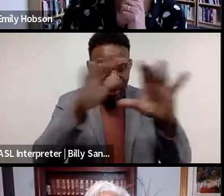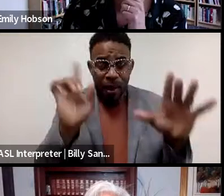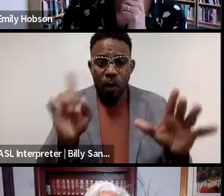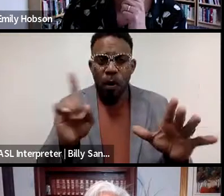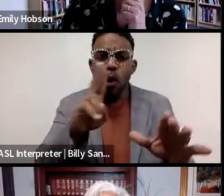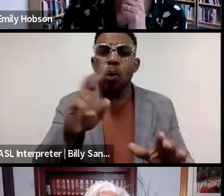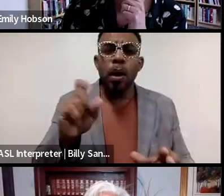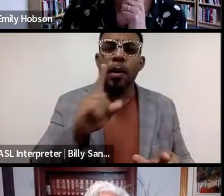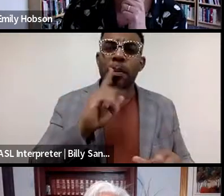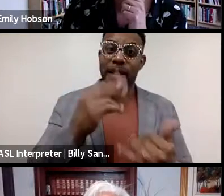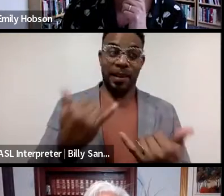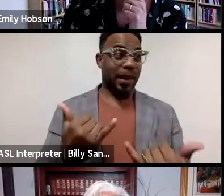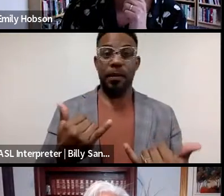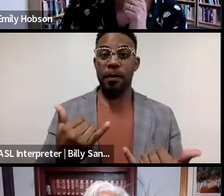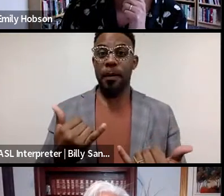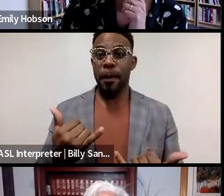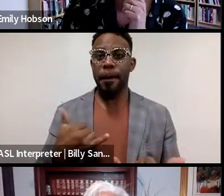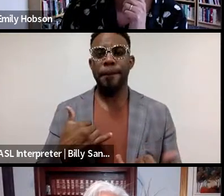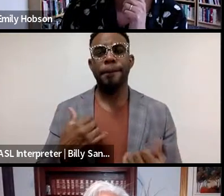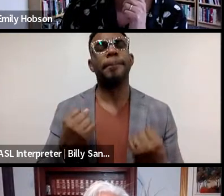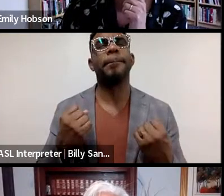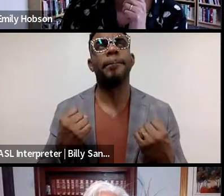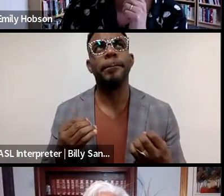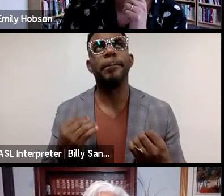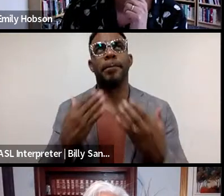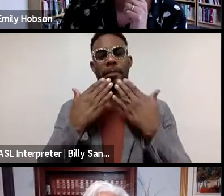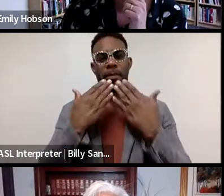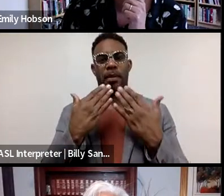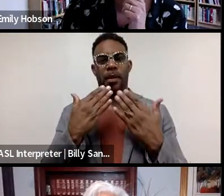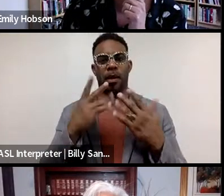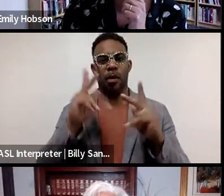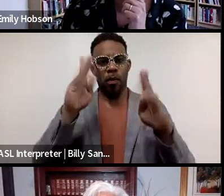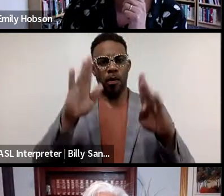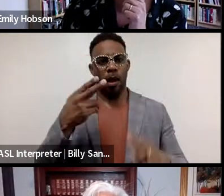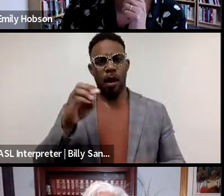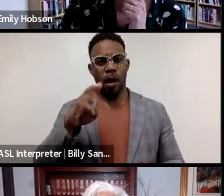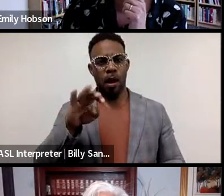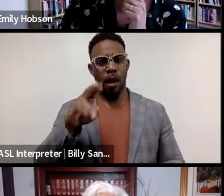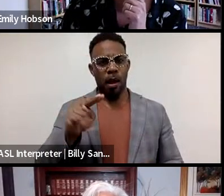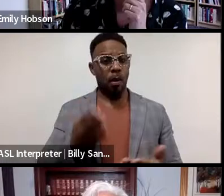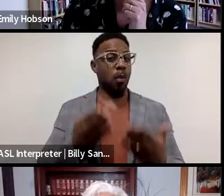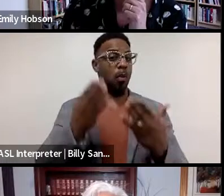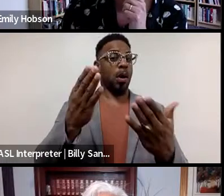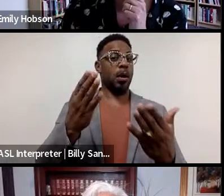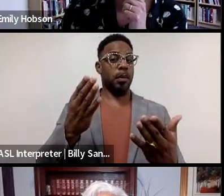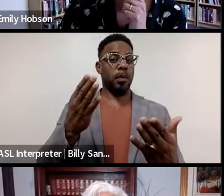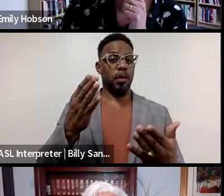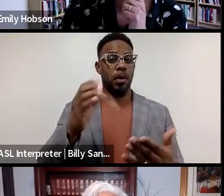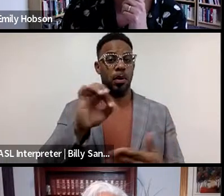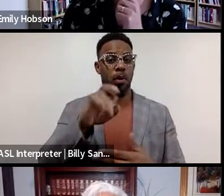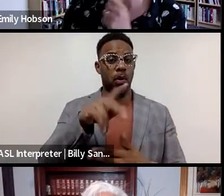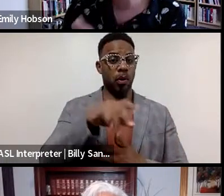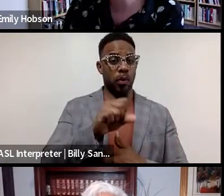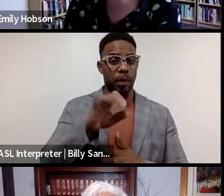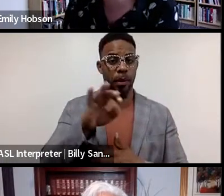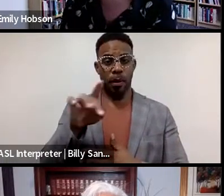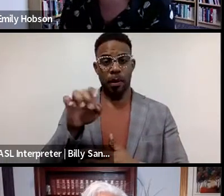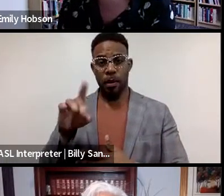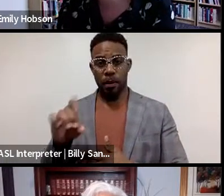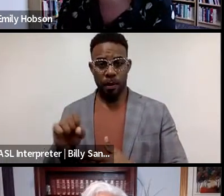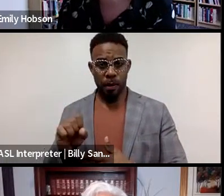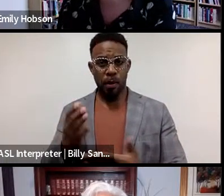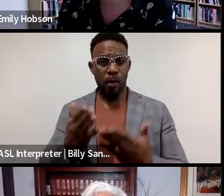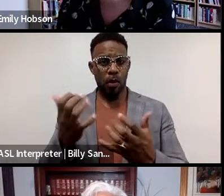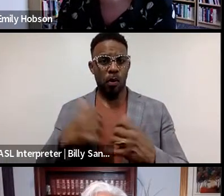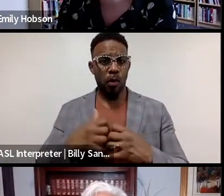the US would be now. I'm so thankful that Professor Hobson brought up the Crips and Bloods proposal to rebuild